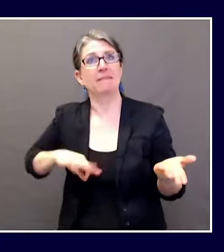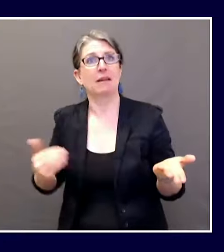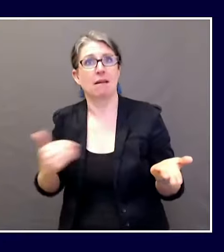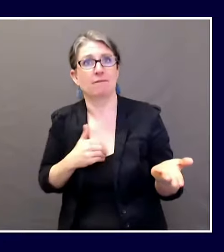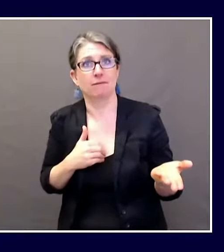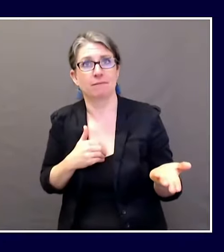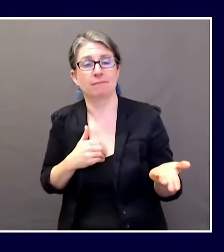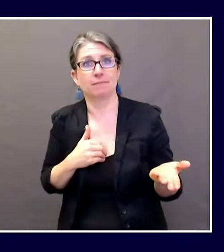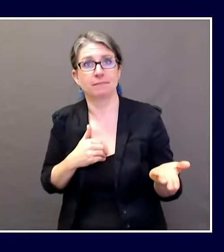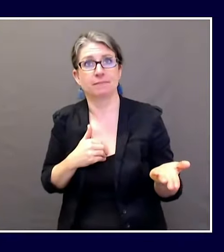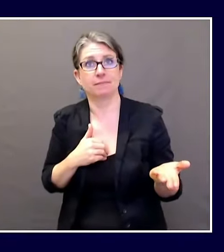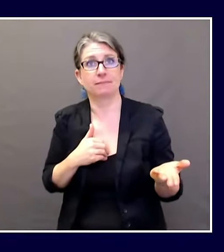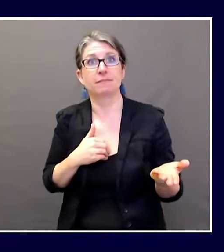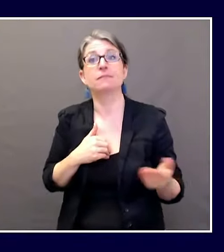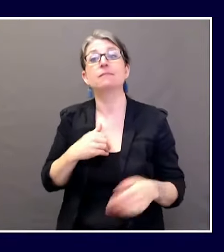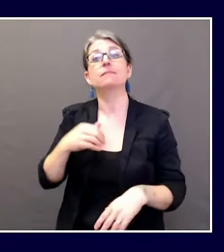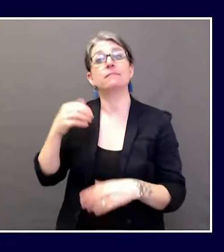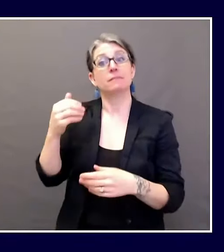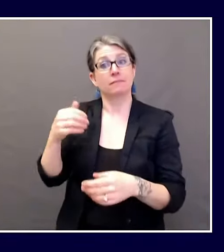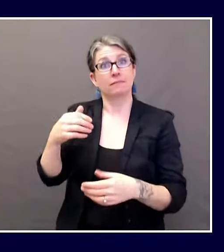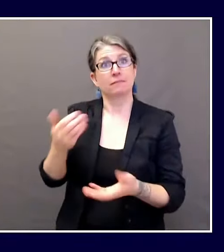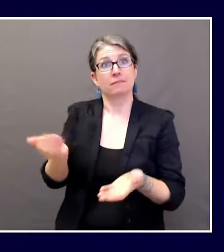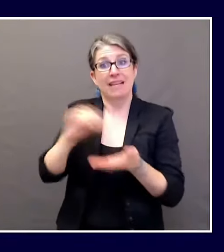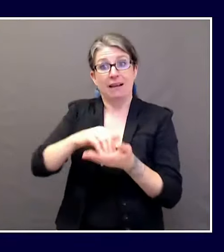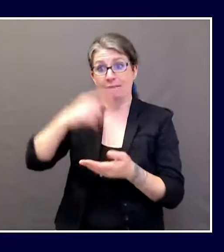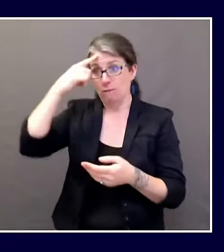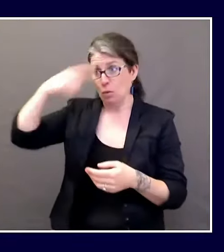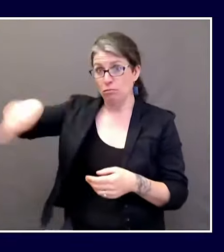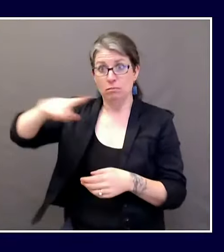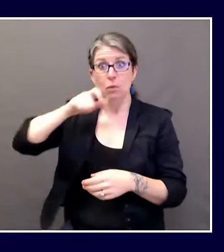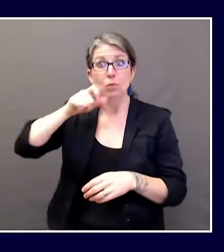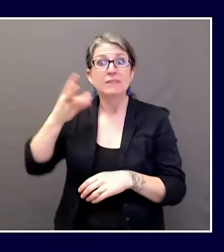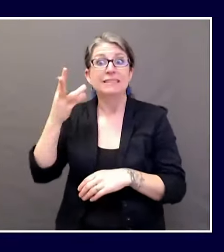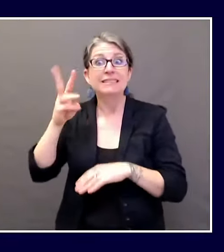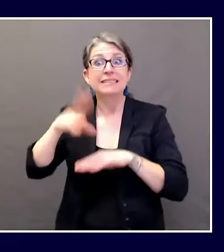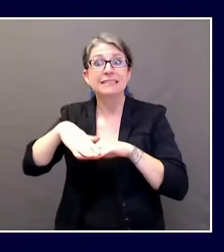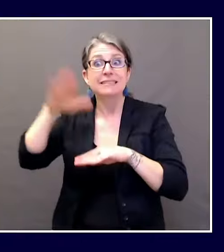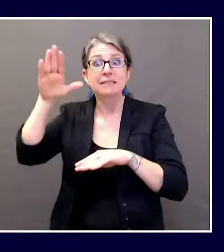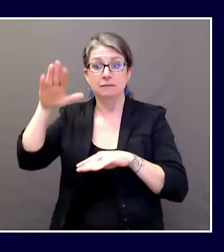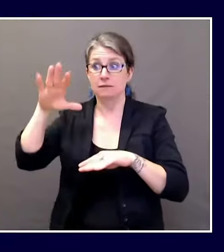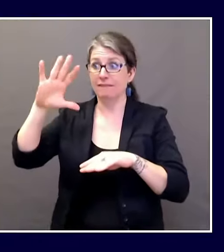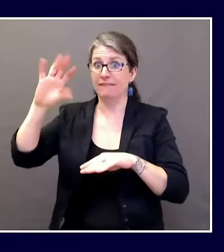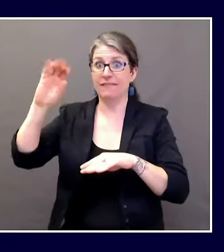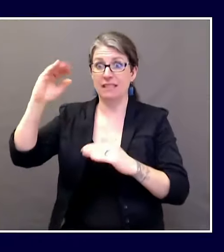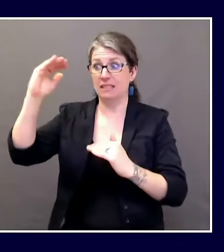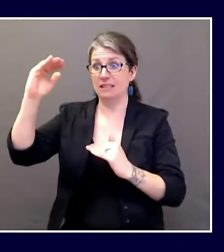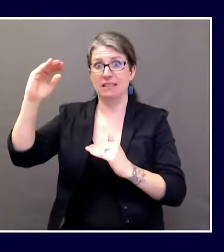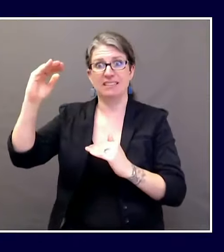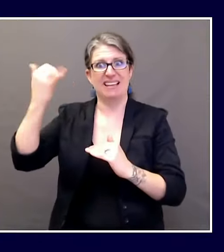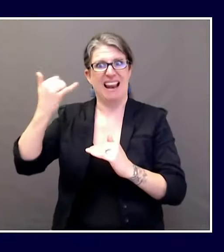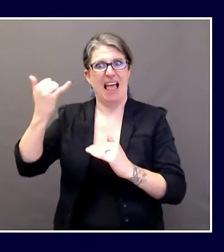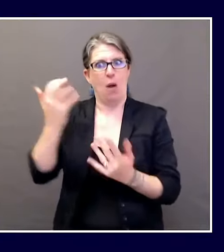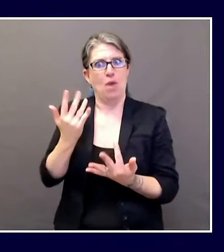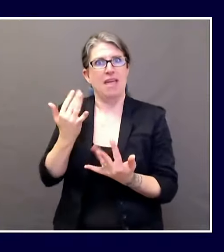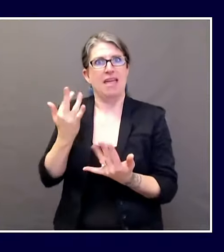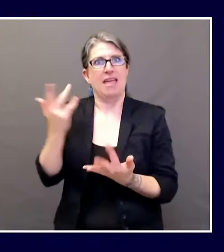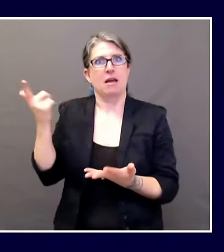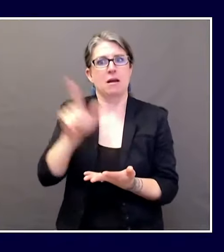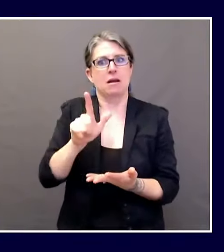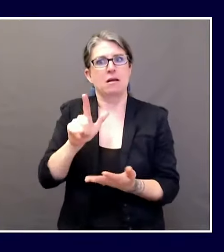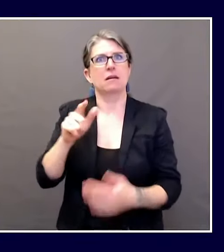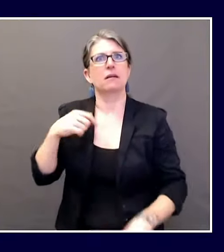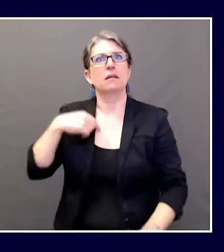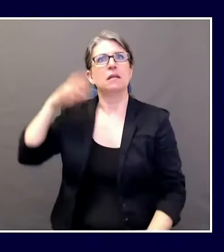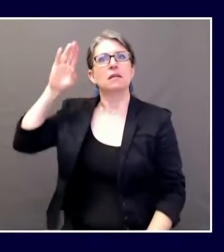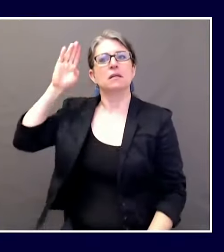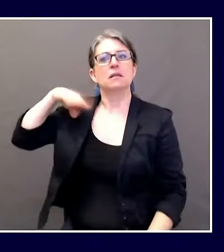right now, I would like to know when I am so I can schedule a vaccine. And for those who are 50 and